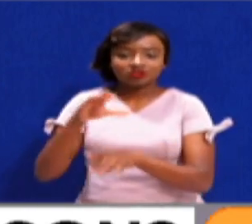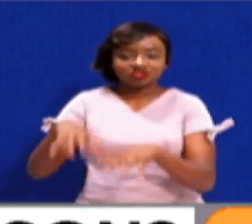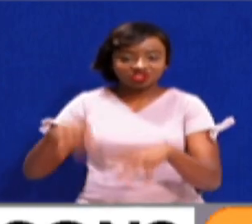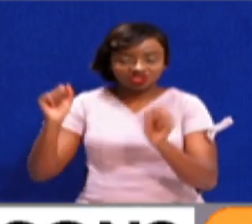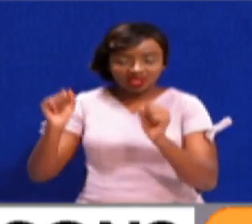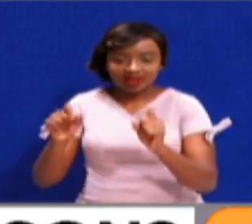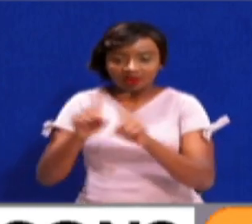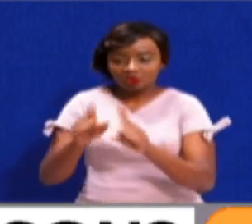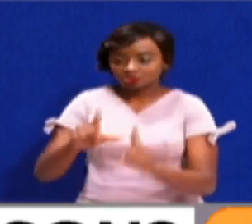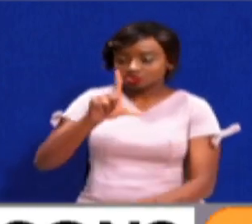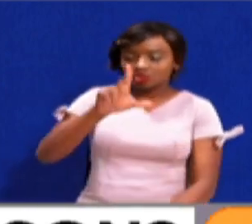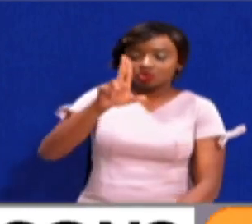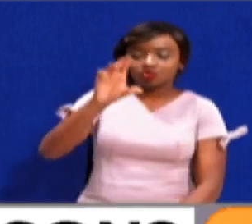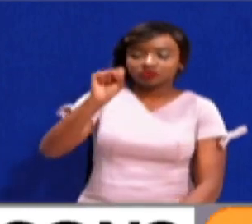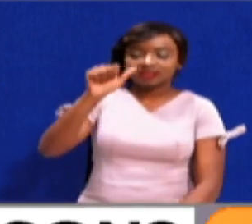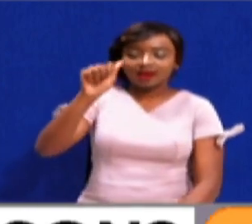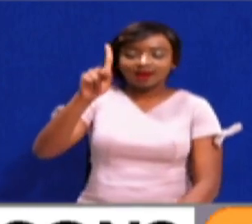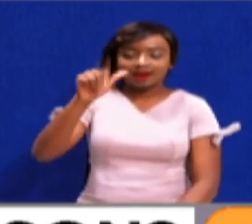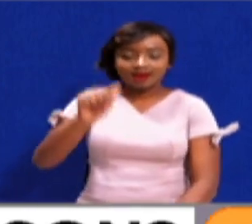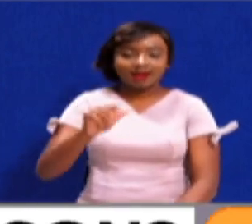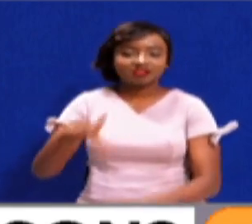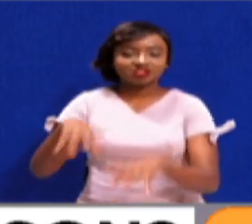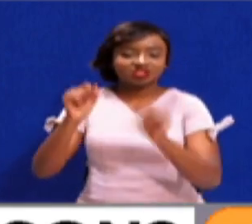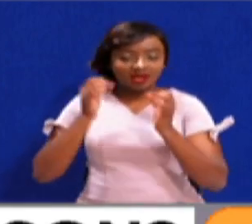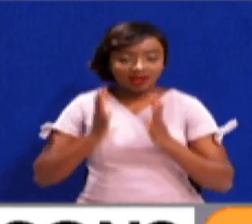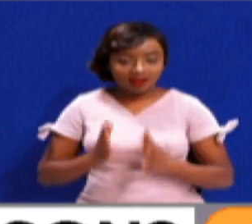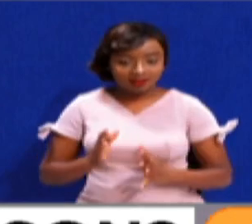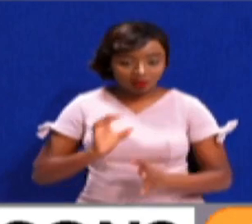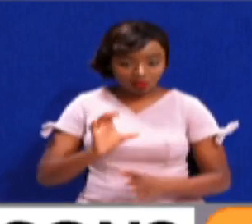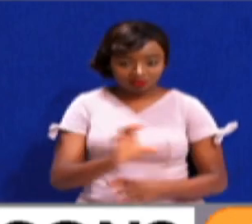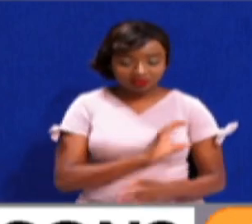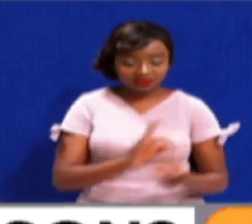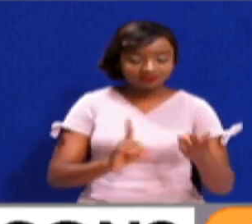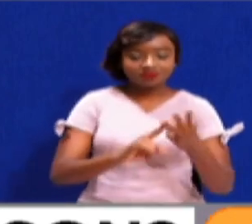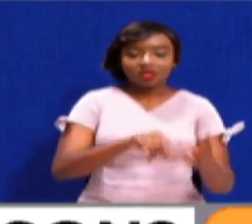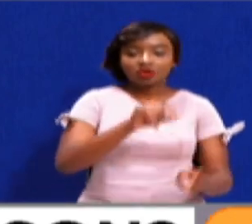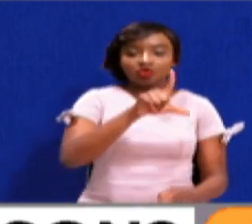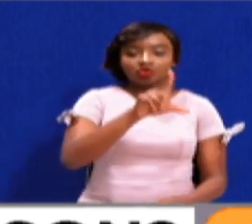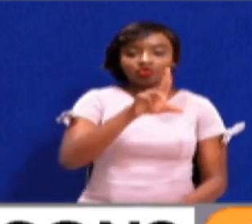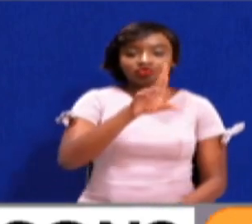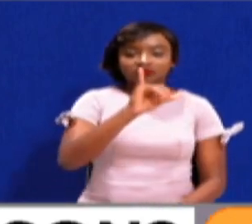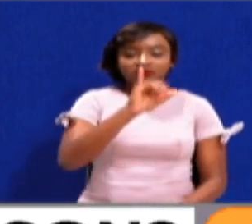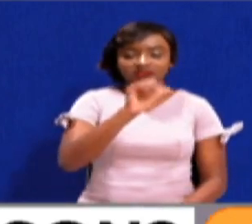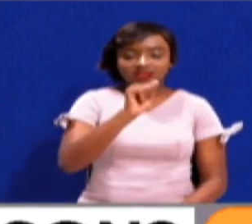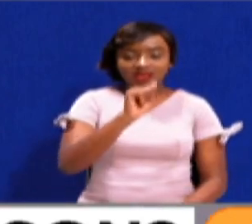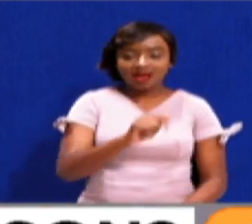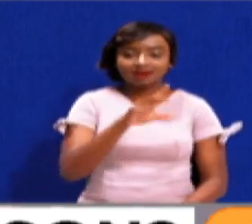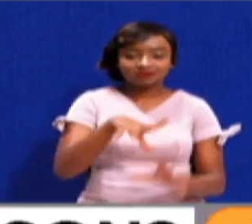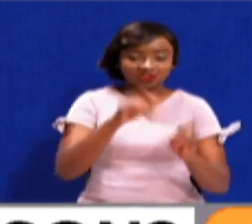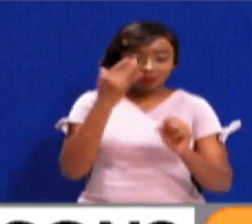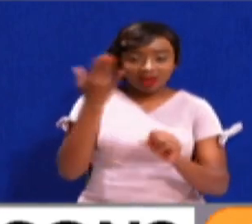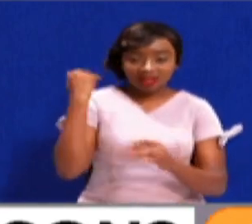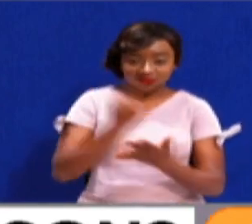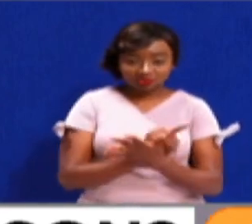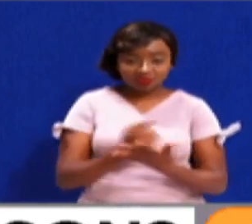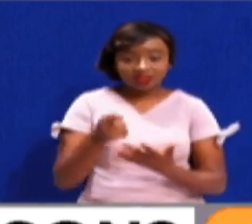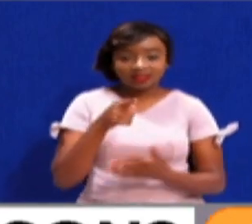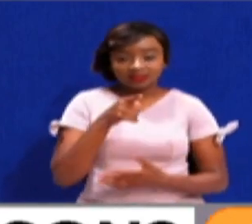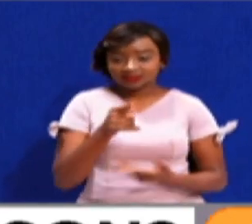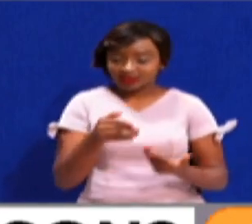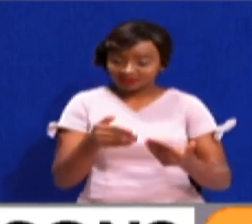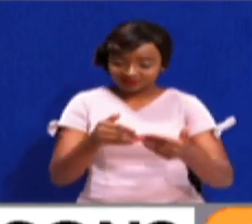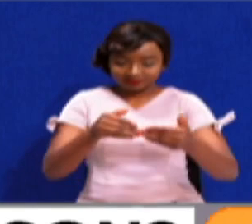committee. Some even suggesting that let's have Busia Senator Amos Wako chairing the committee, because last week he abstained